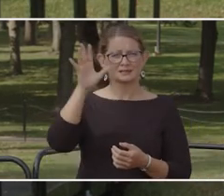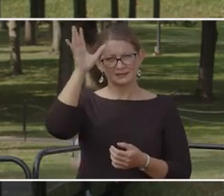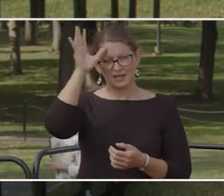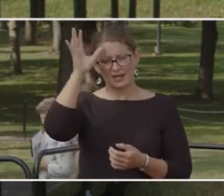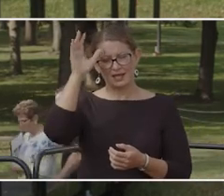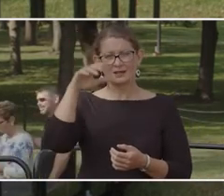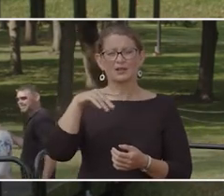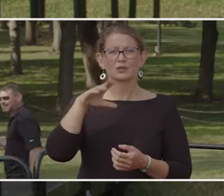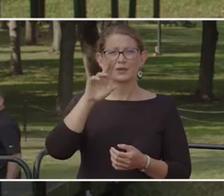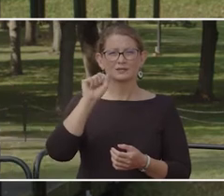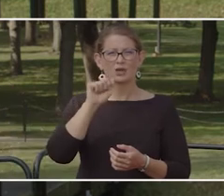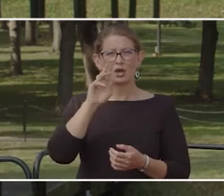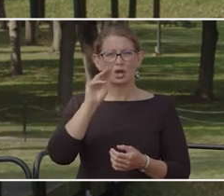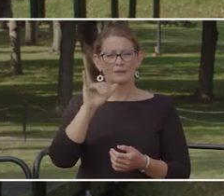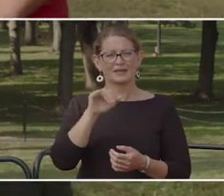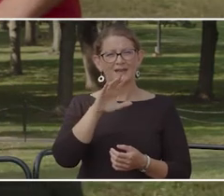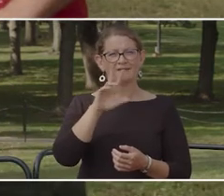Vietnam,